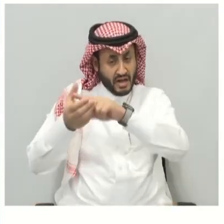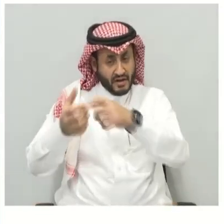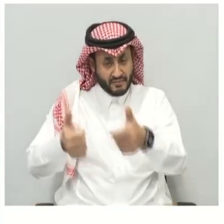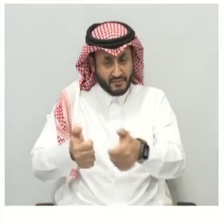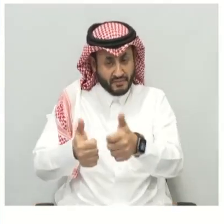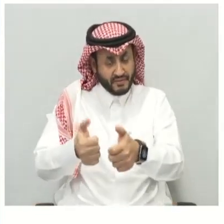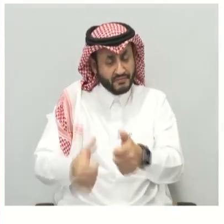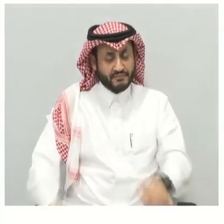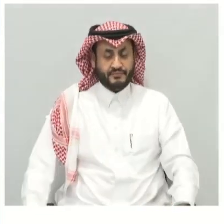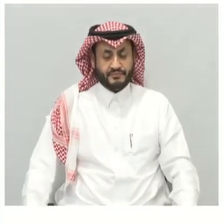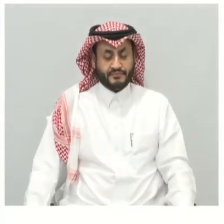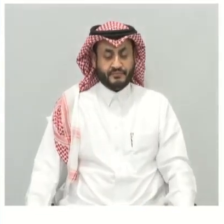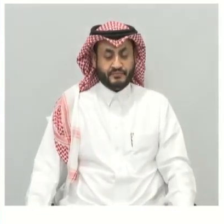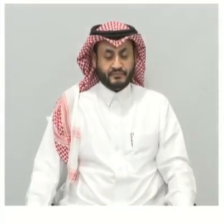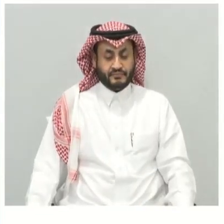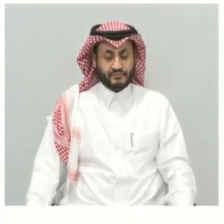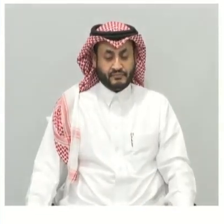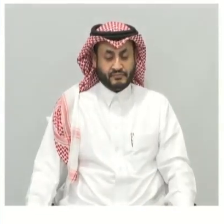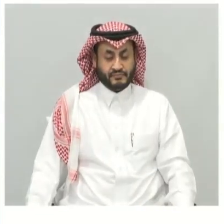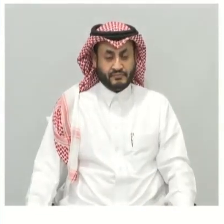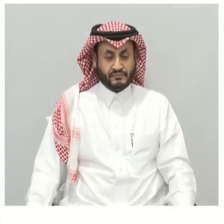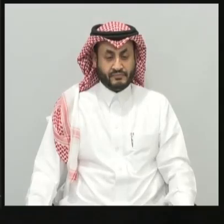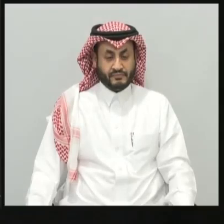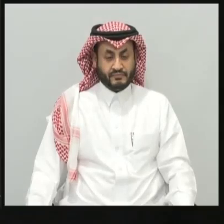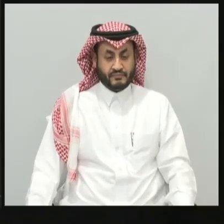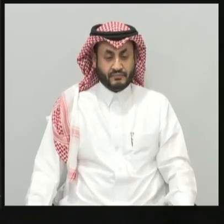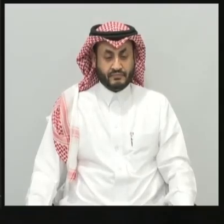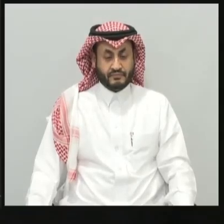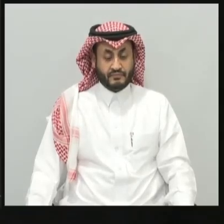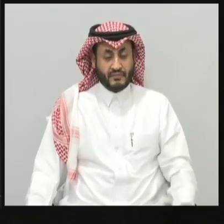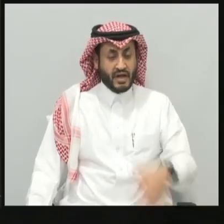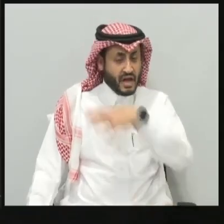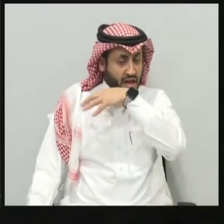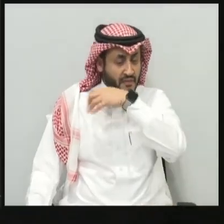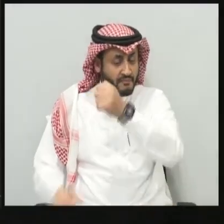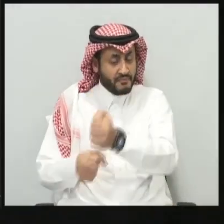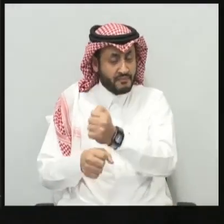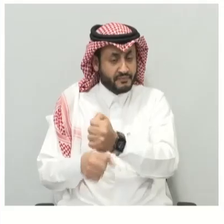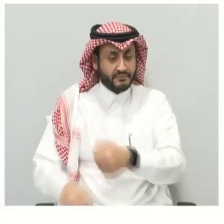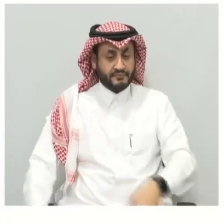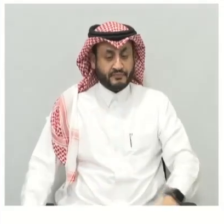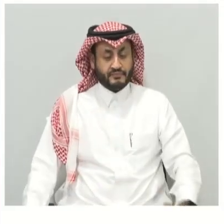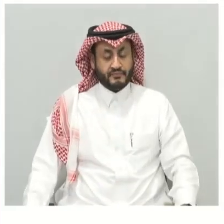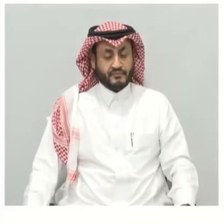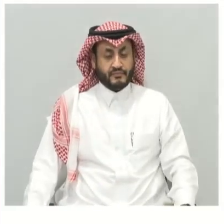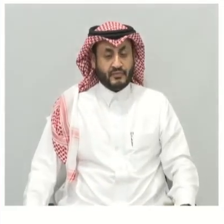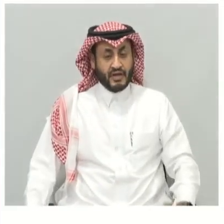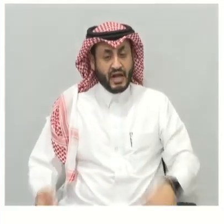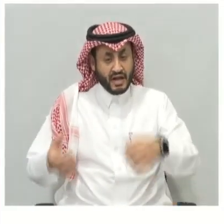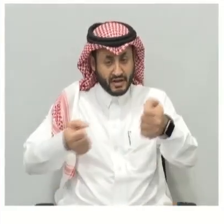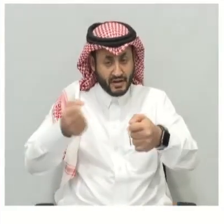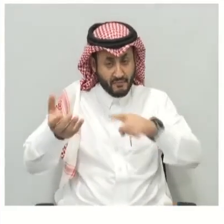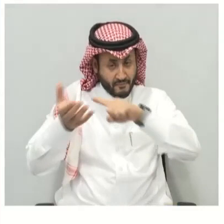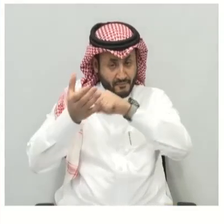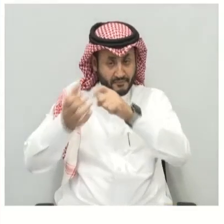to design gadgets, computers and things. So and what does his father do? His father is a